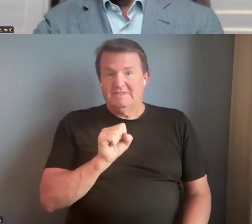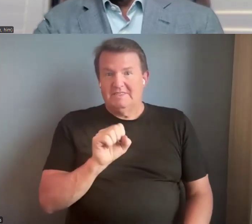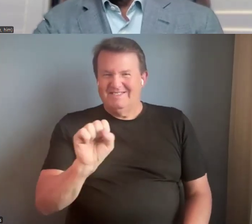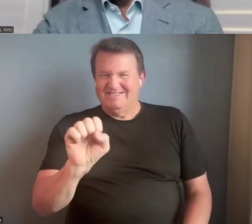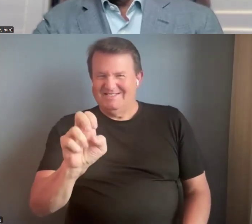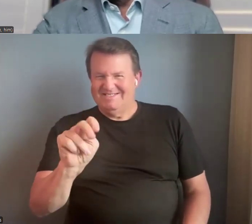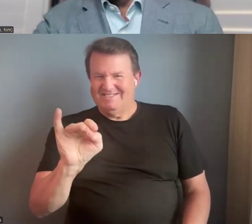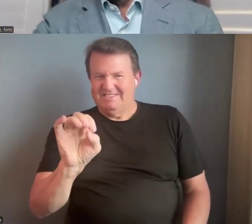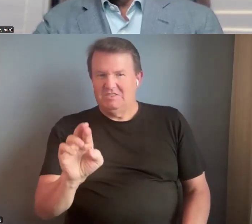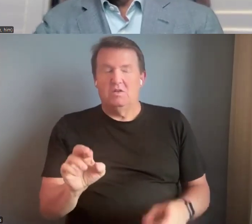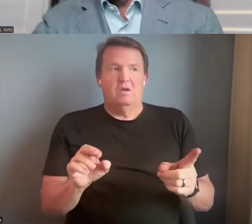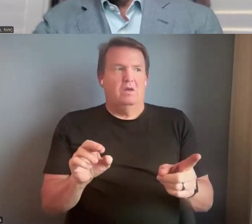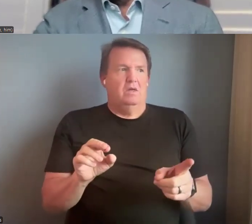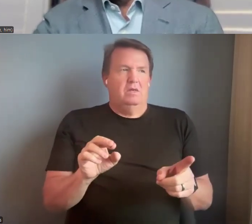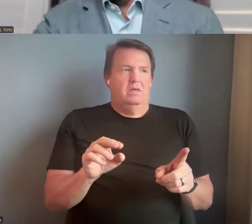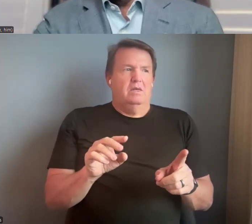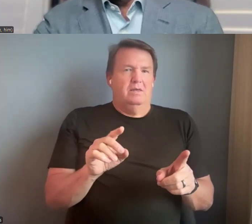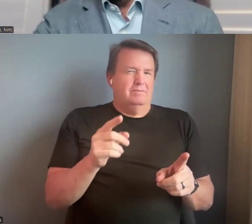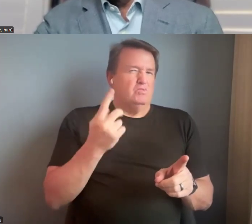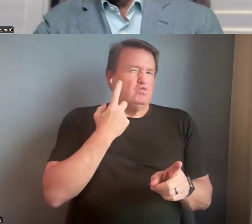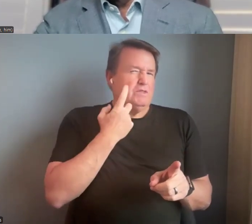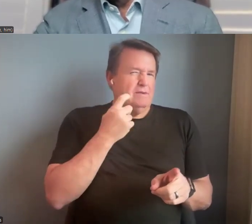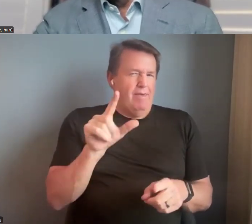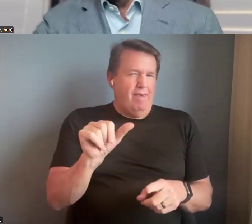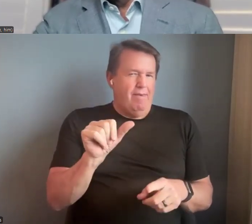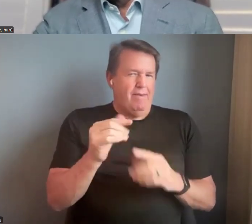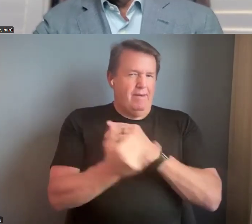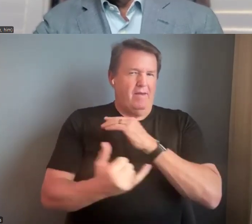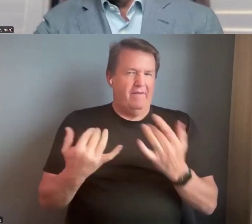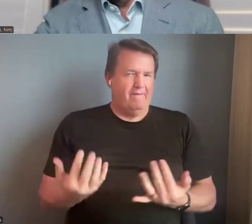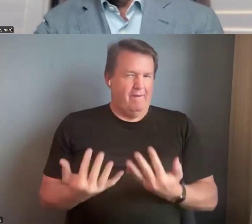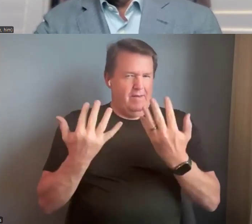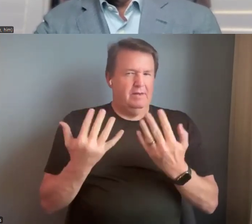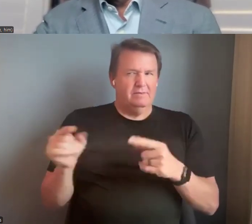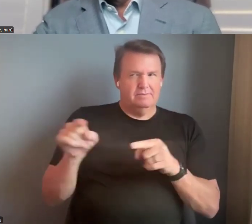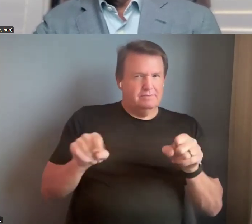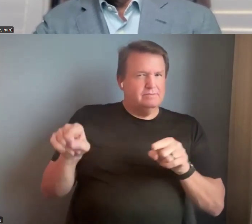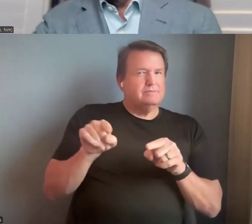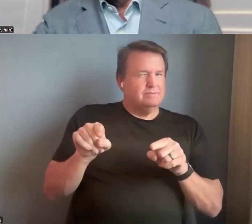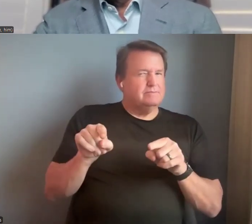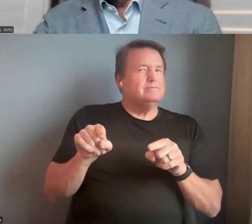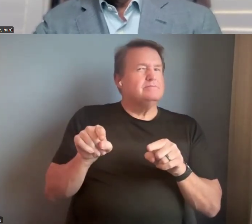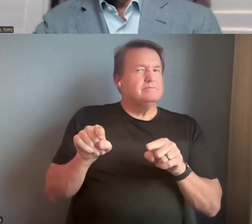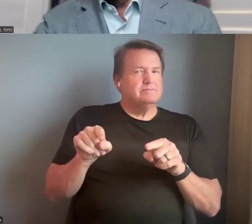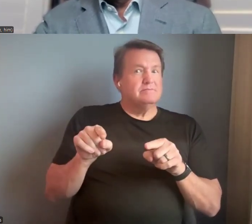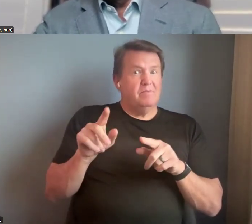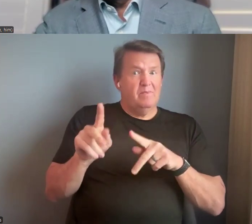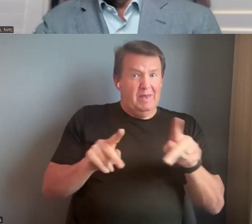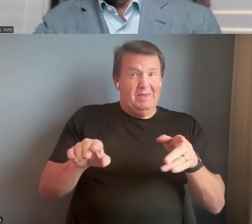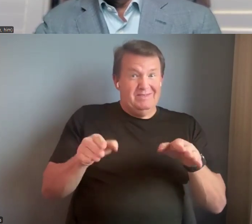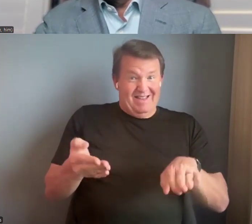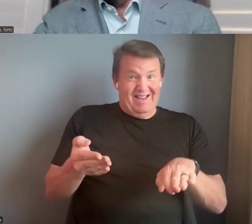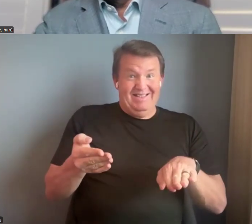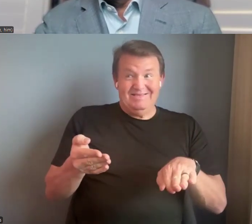fires here in the LA County areas, and that the majority of those who died were disabled